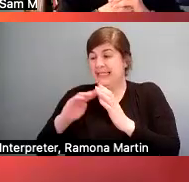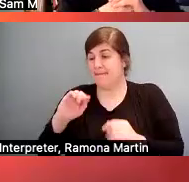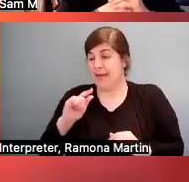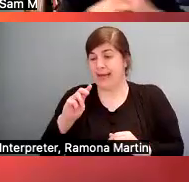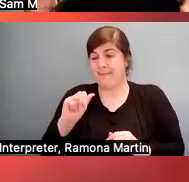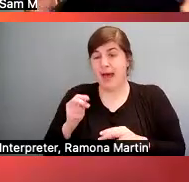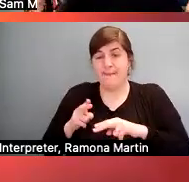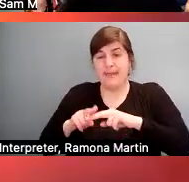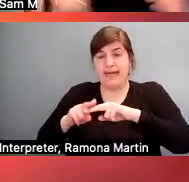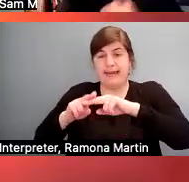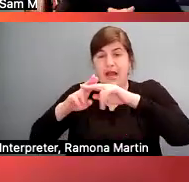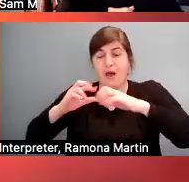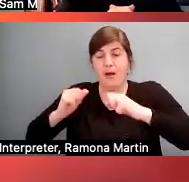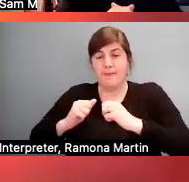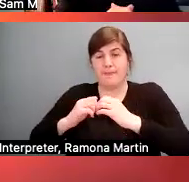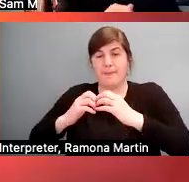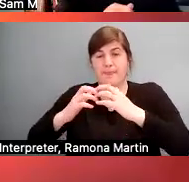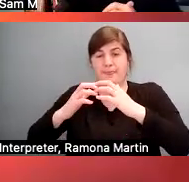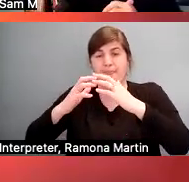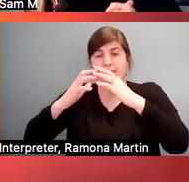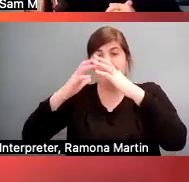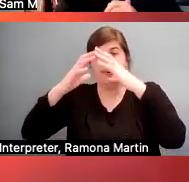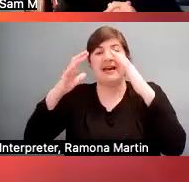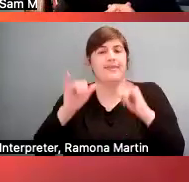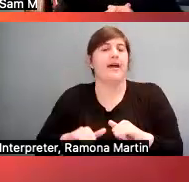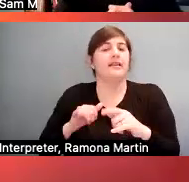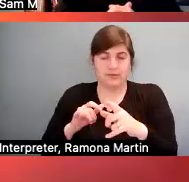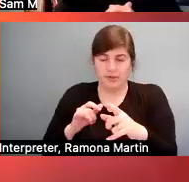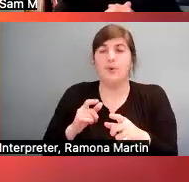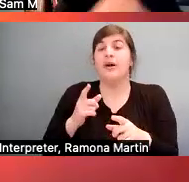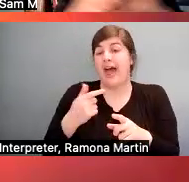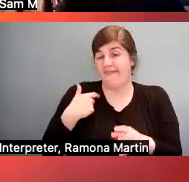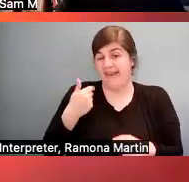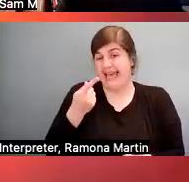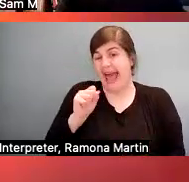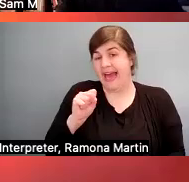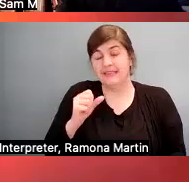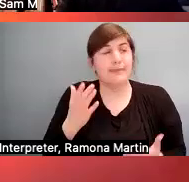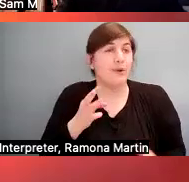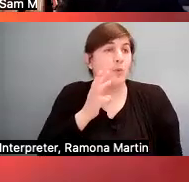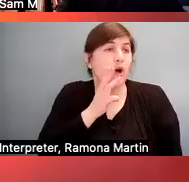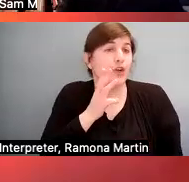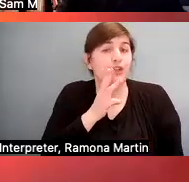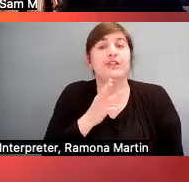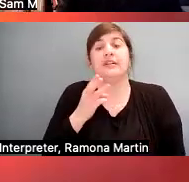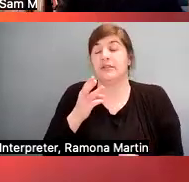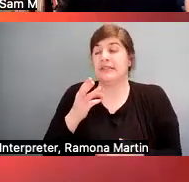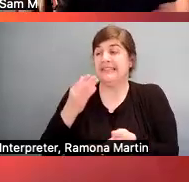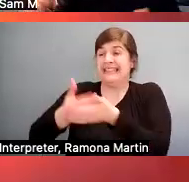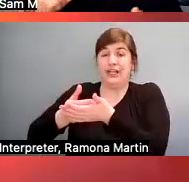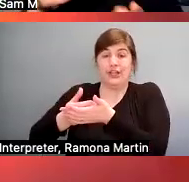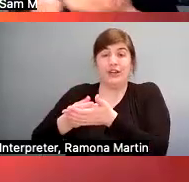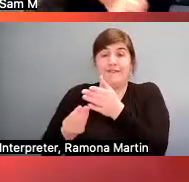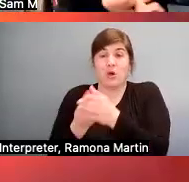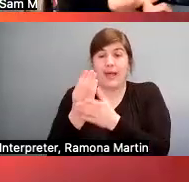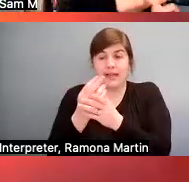ground. Like I said before as well, you can have gas sensors. If you've got water, so say you've got a lake nearby a volcano, you could look for